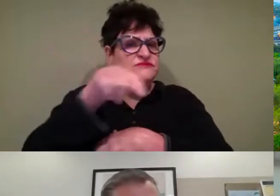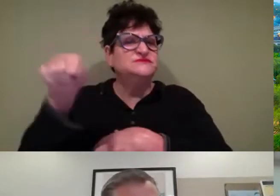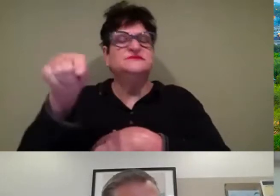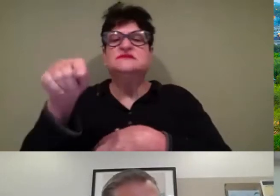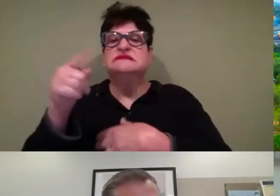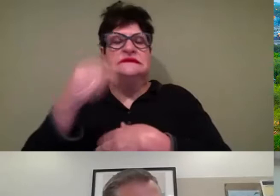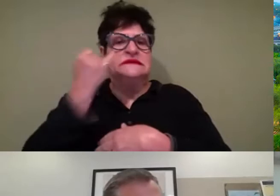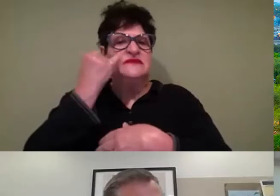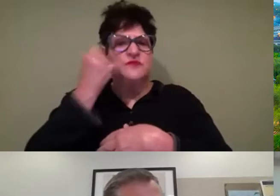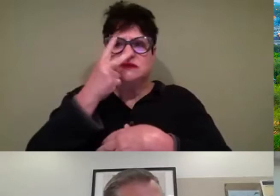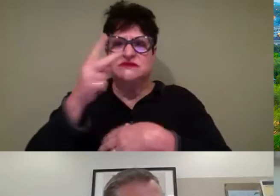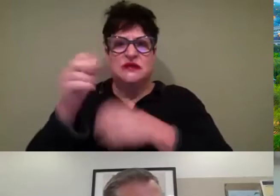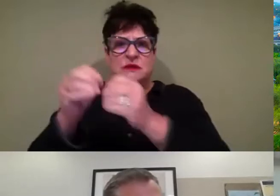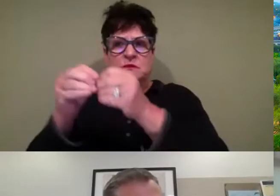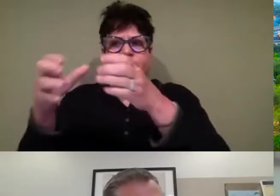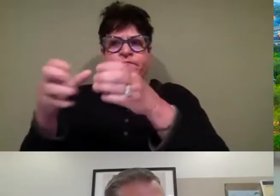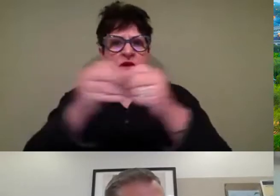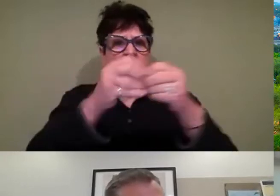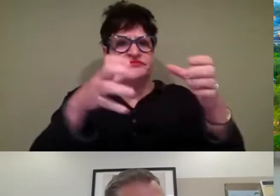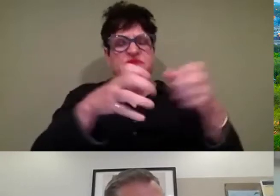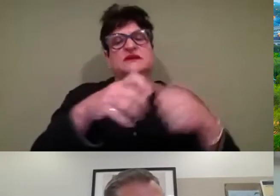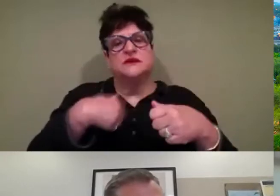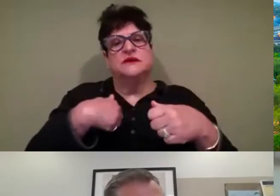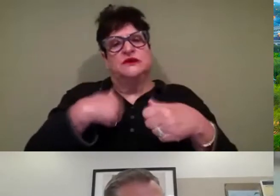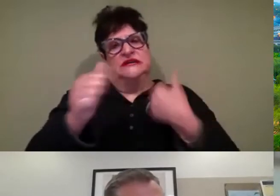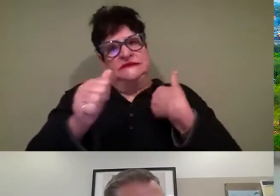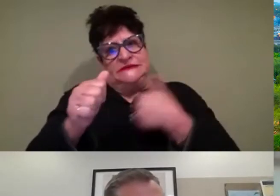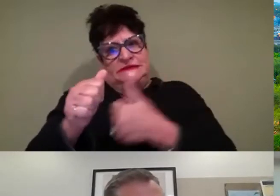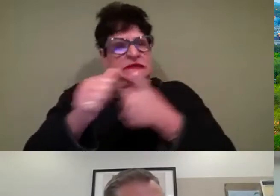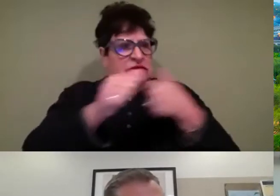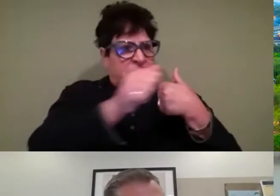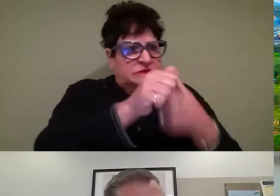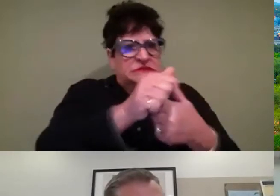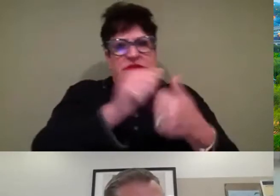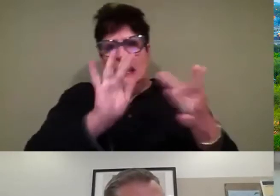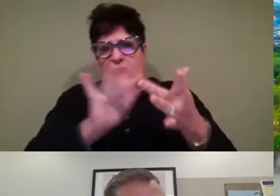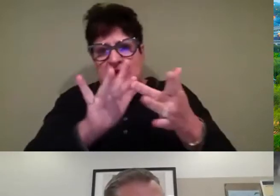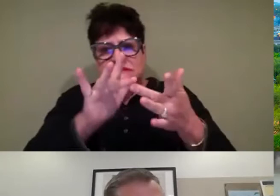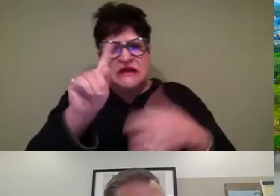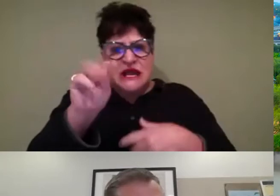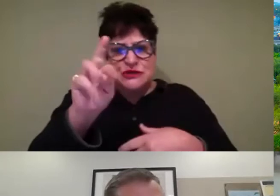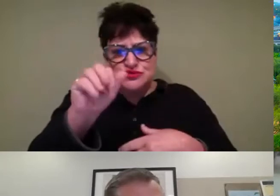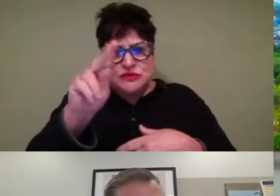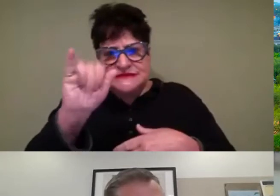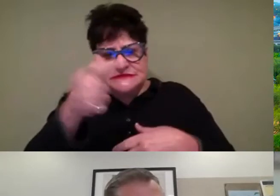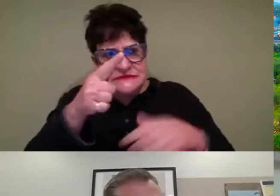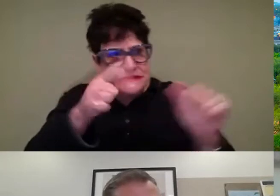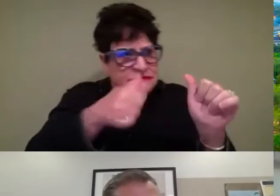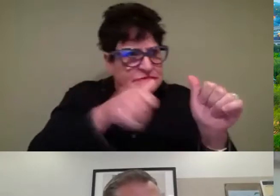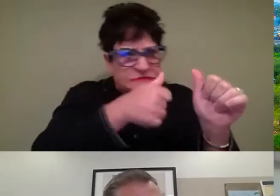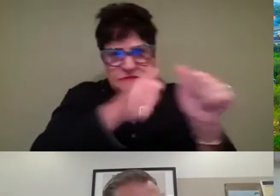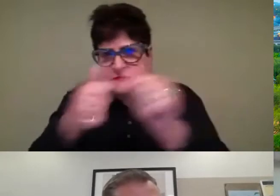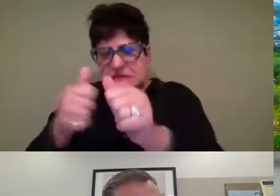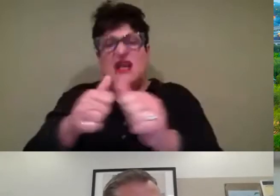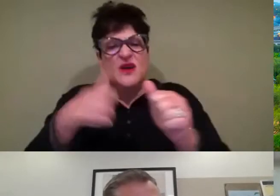clusters, and we're supporting contact tracing efforts. We have also continued to monitor cases in nursing